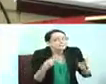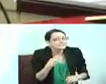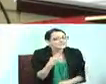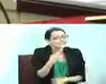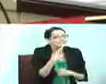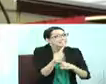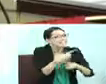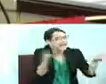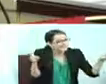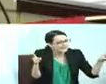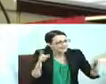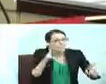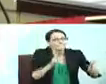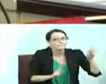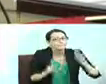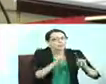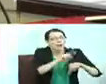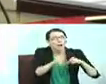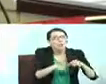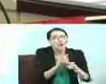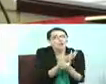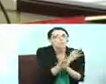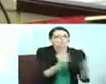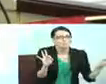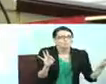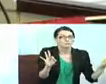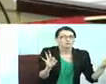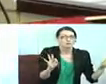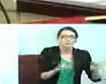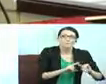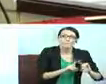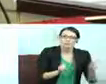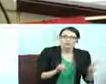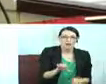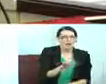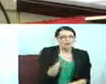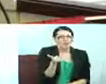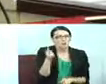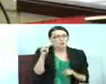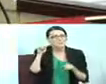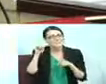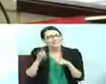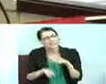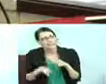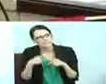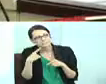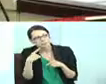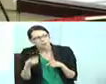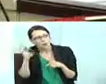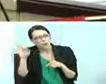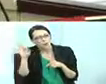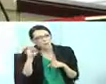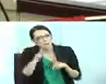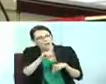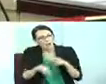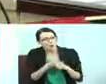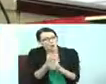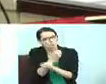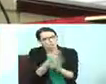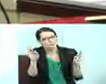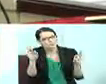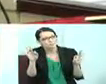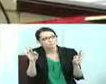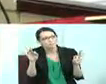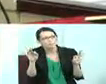about freedom. Yet another cannot tell anyone about freedom unless they are God